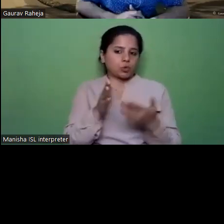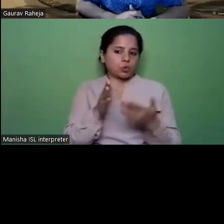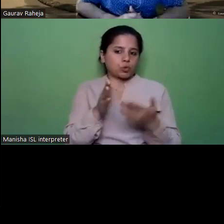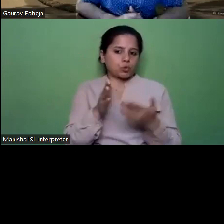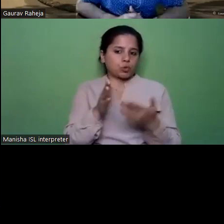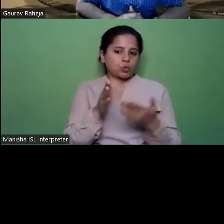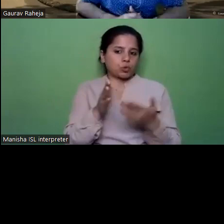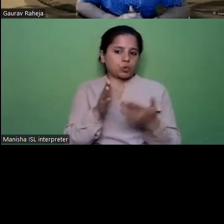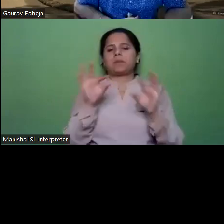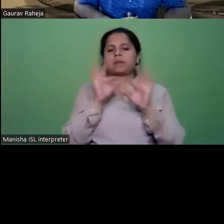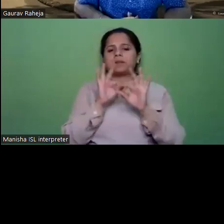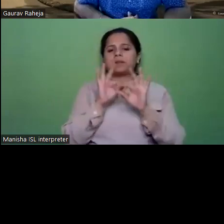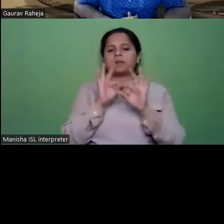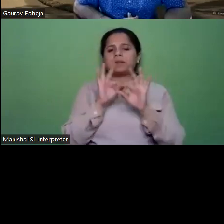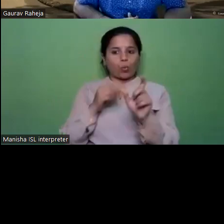to simplify the word,